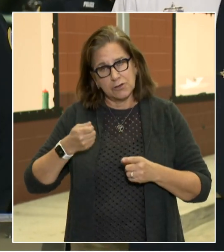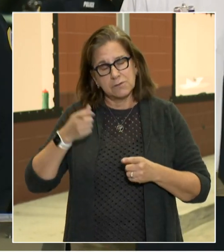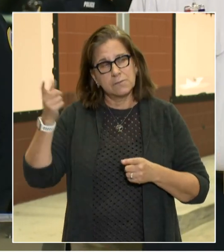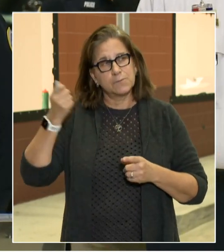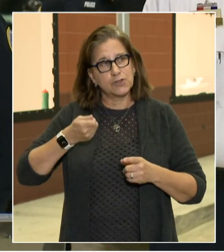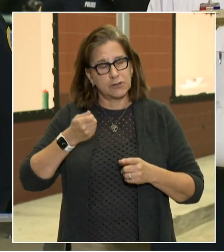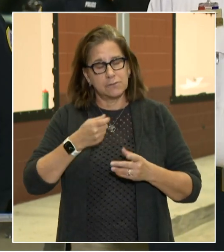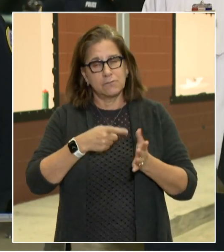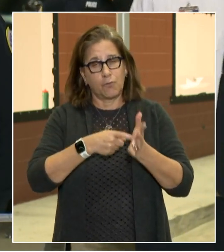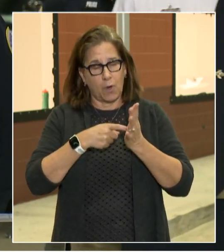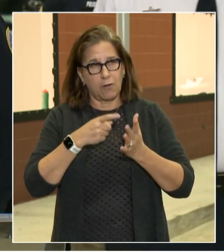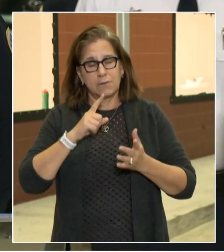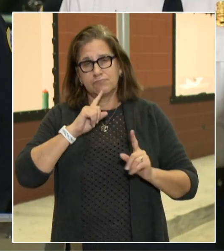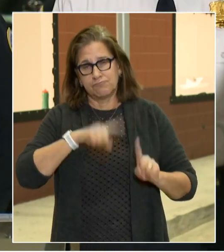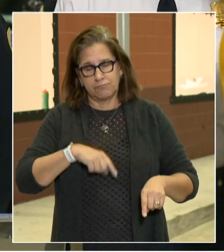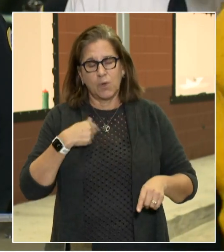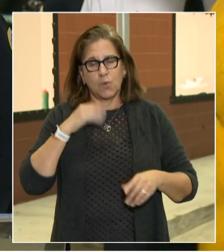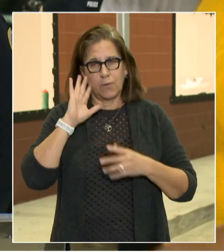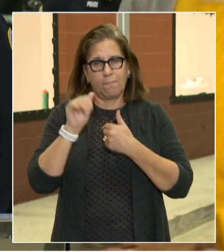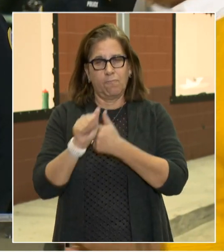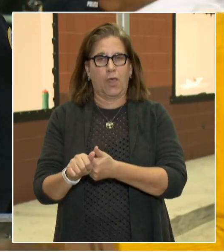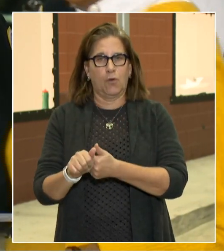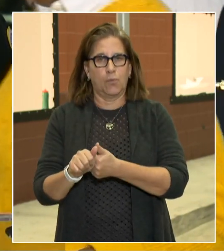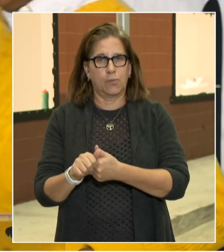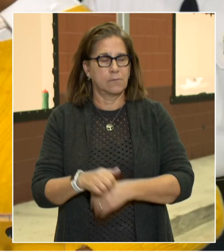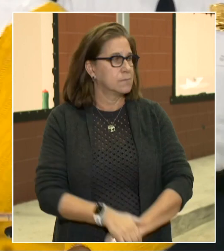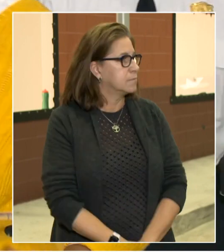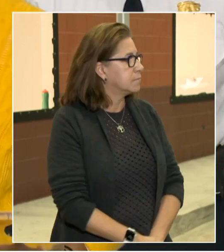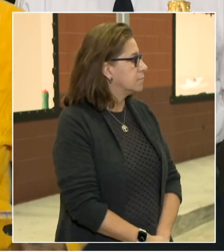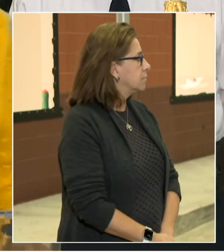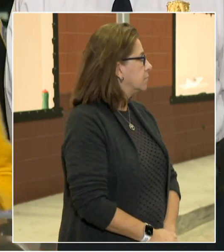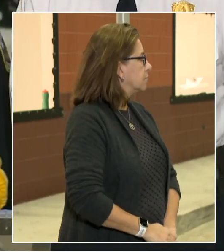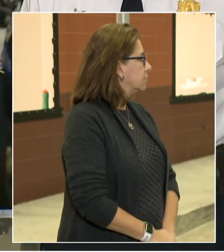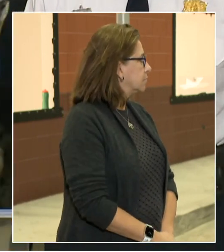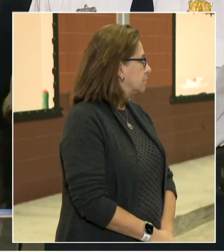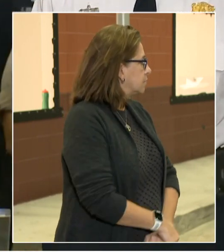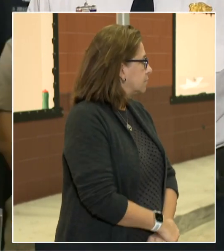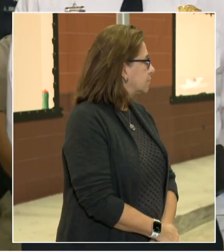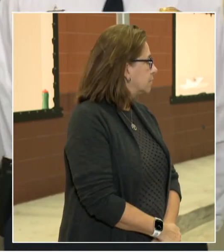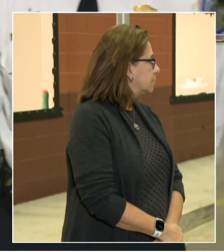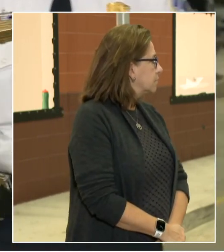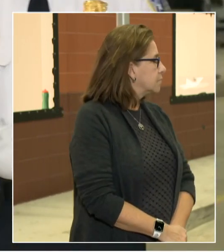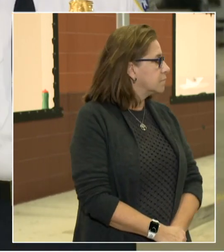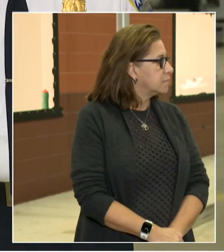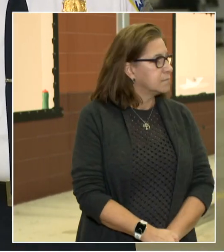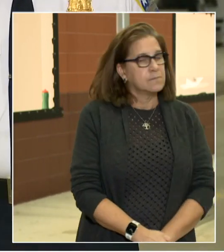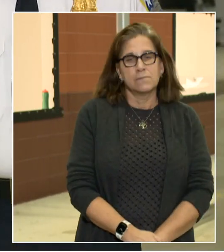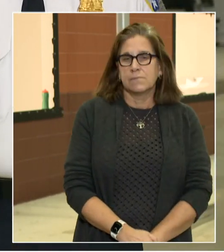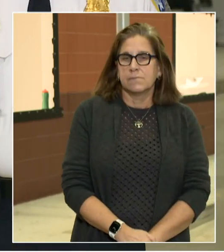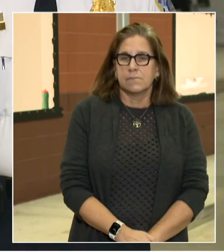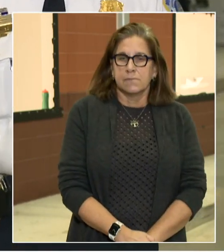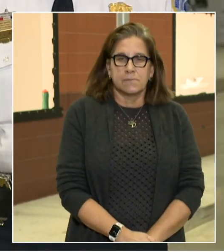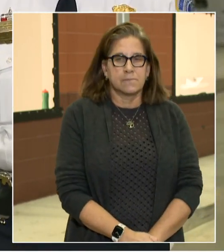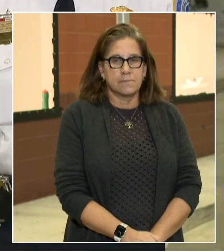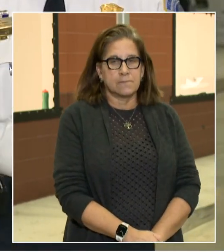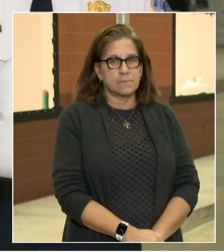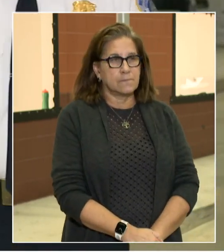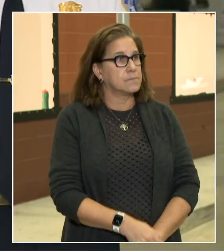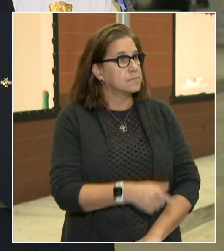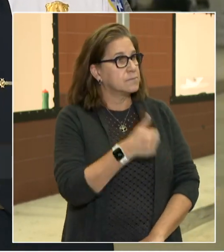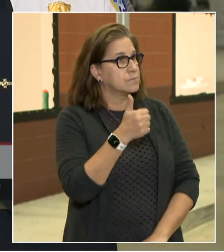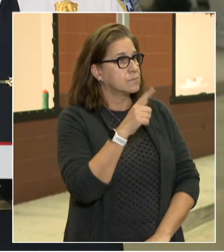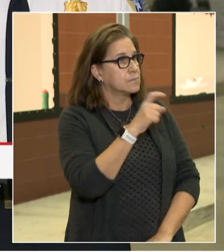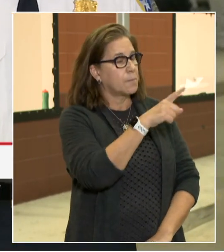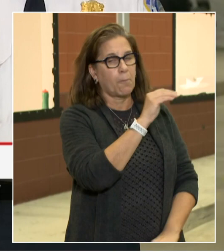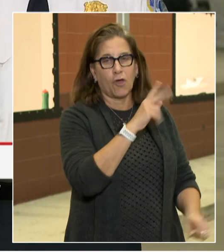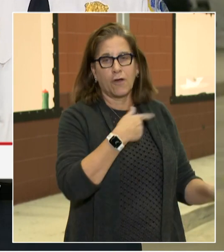my last question for you, Mayor, and maybe Chief Conti, I don't know. Just any comment on the death of Colin Powell,